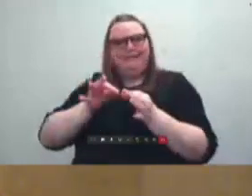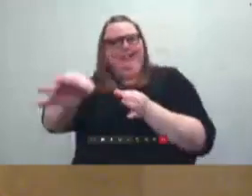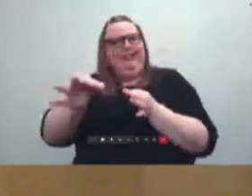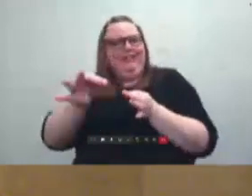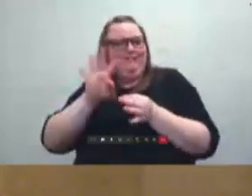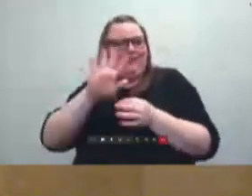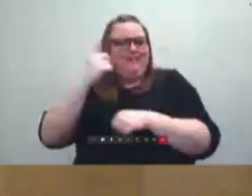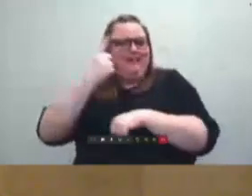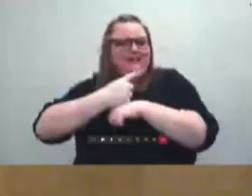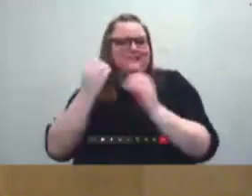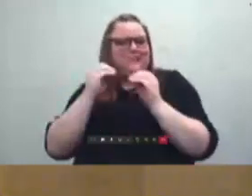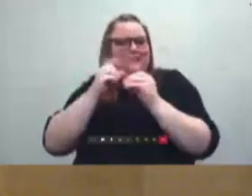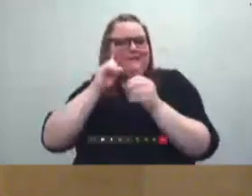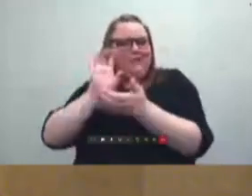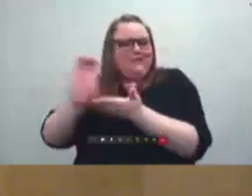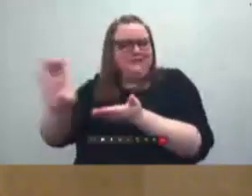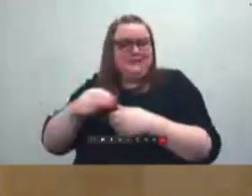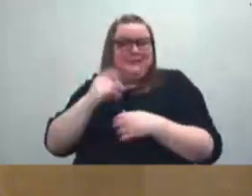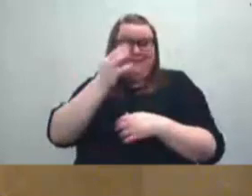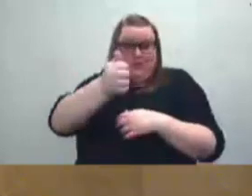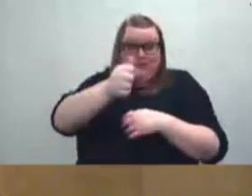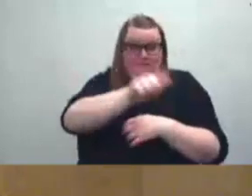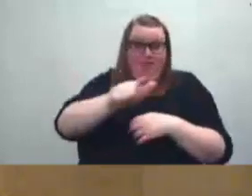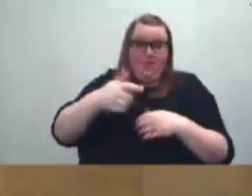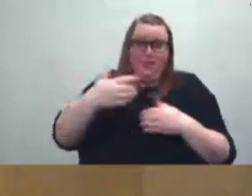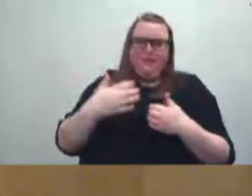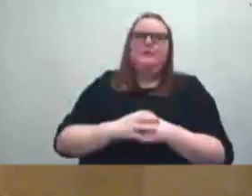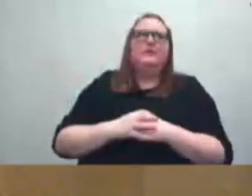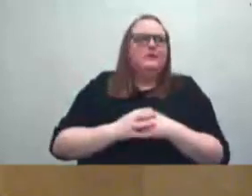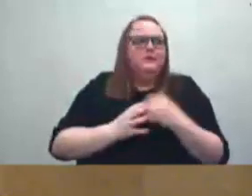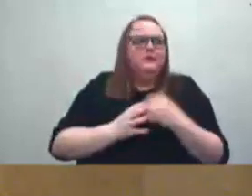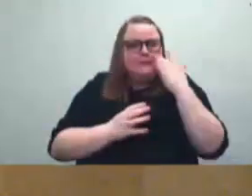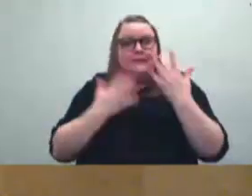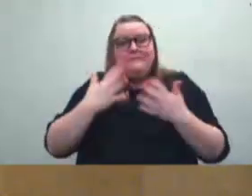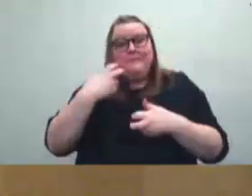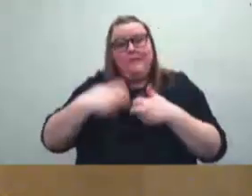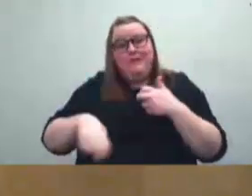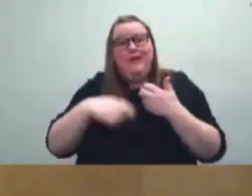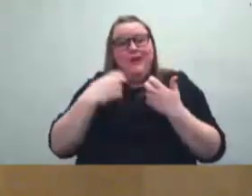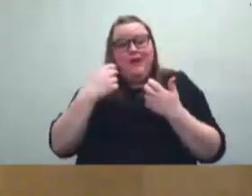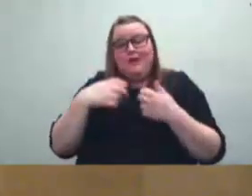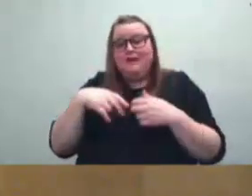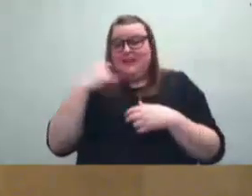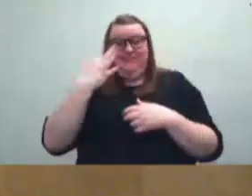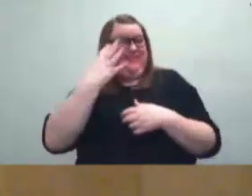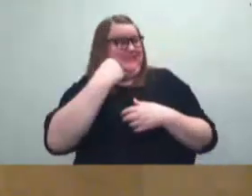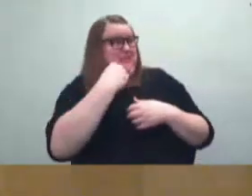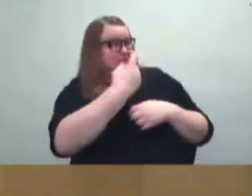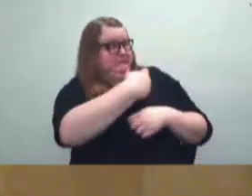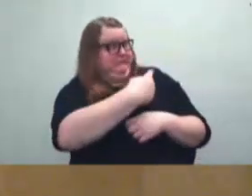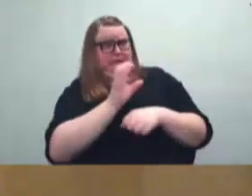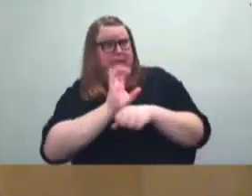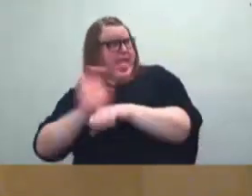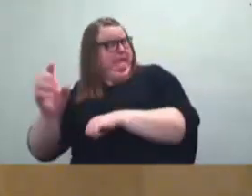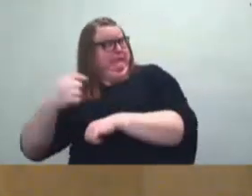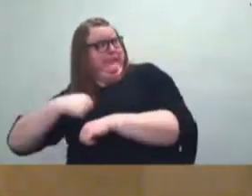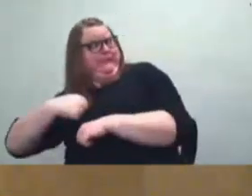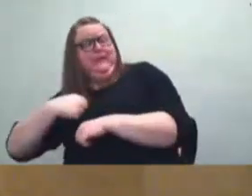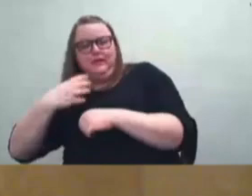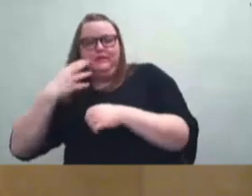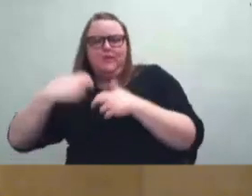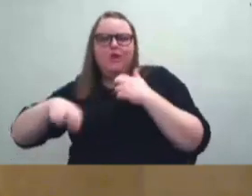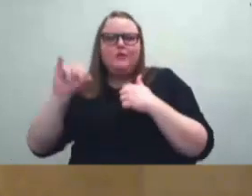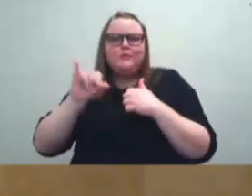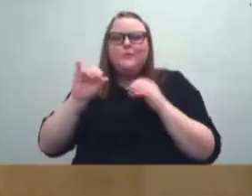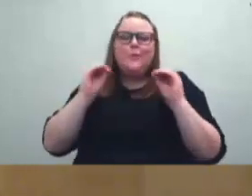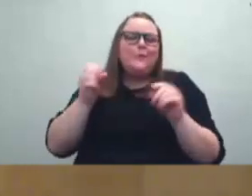landlord yourself, that might be hard. If you were getting removed from your house, that's really hard. So none of these situations are easy. But the one thing I think